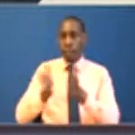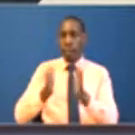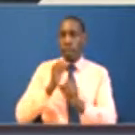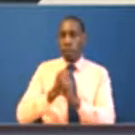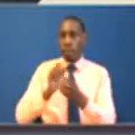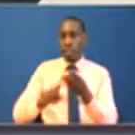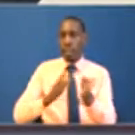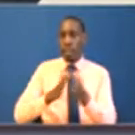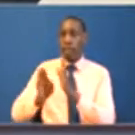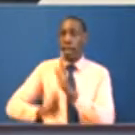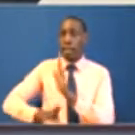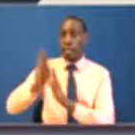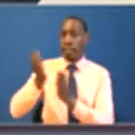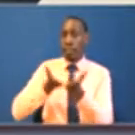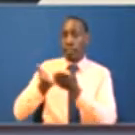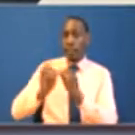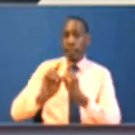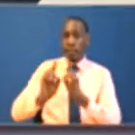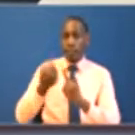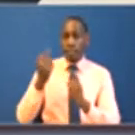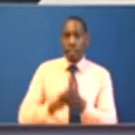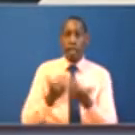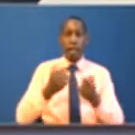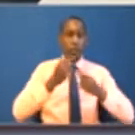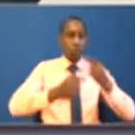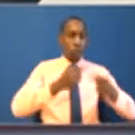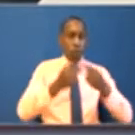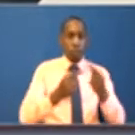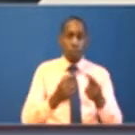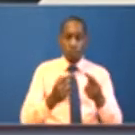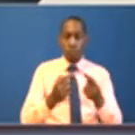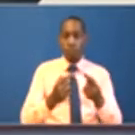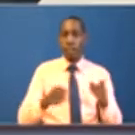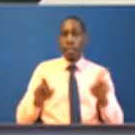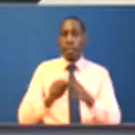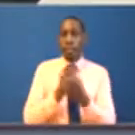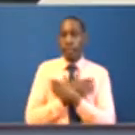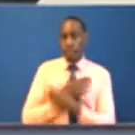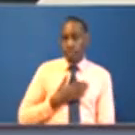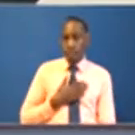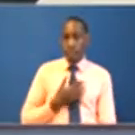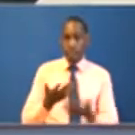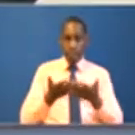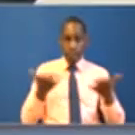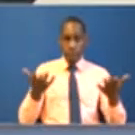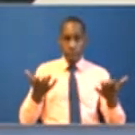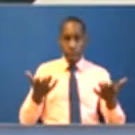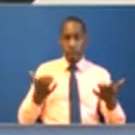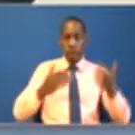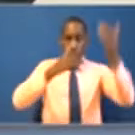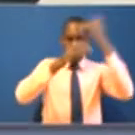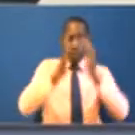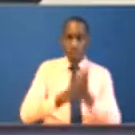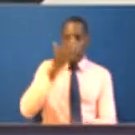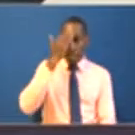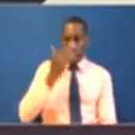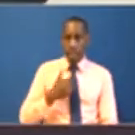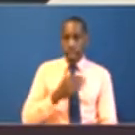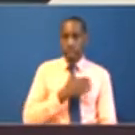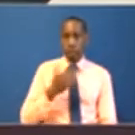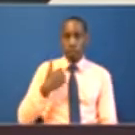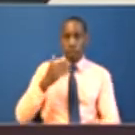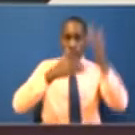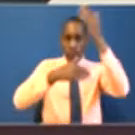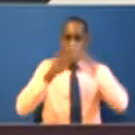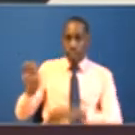well and development services but first things first we continue to and of course my colleagues are across this campus here at the catholic university of eastern